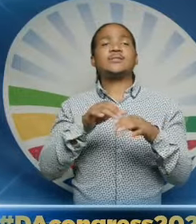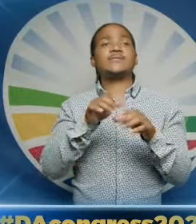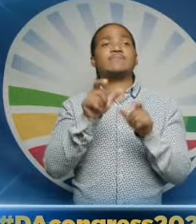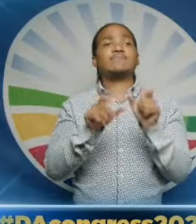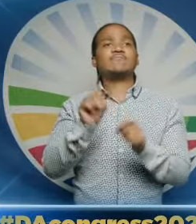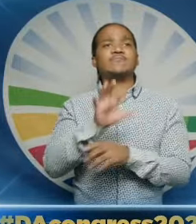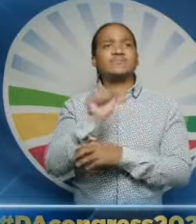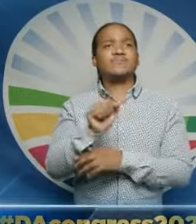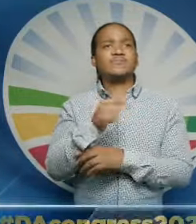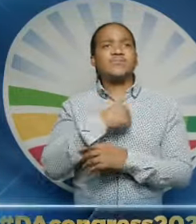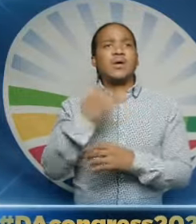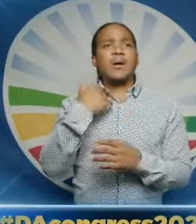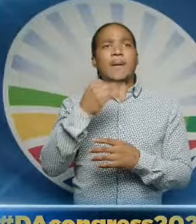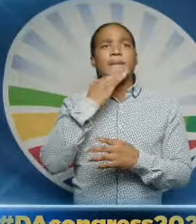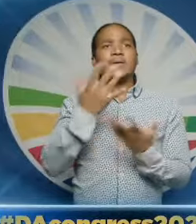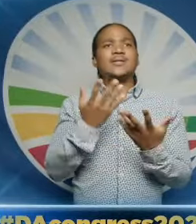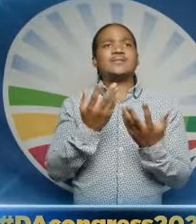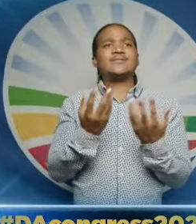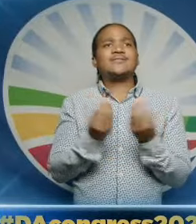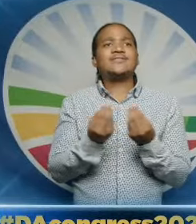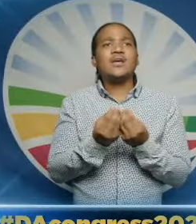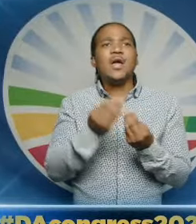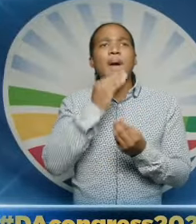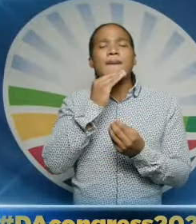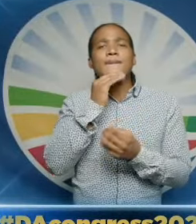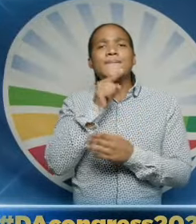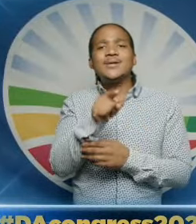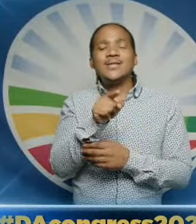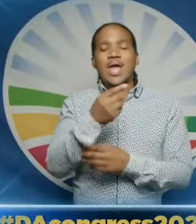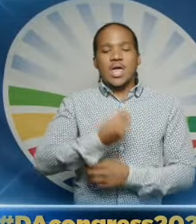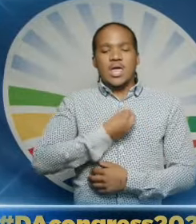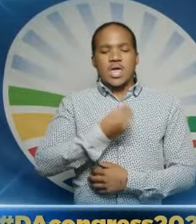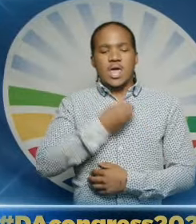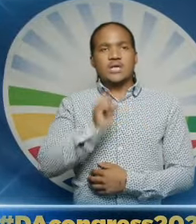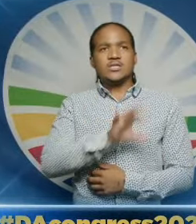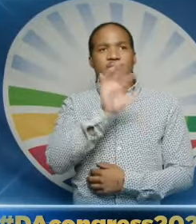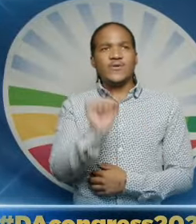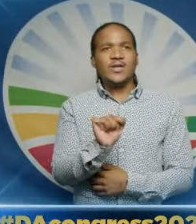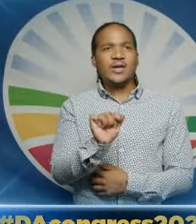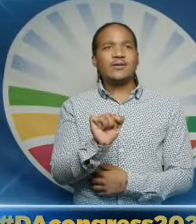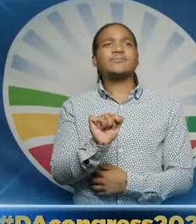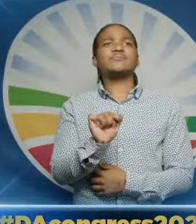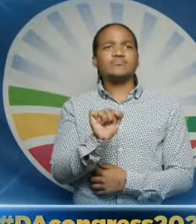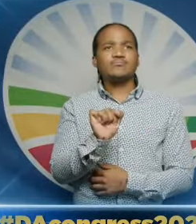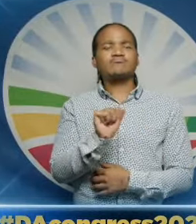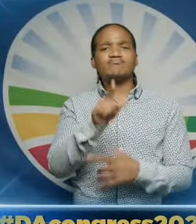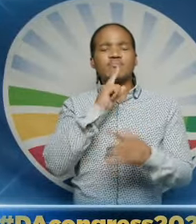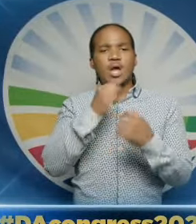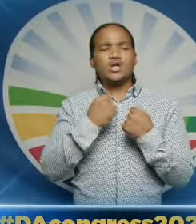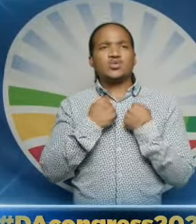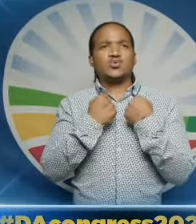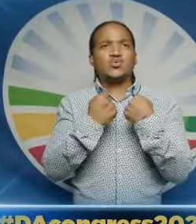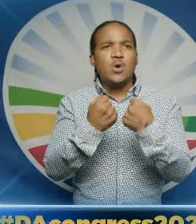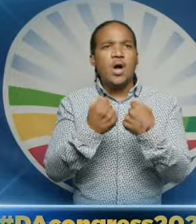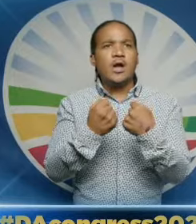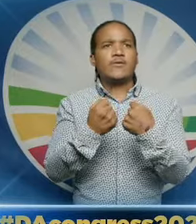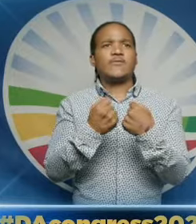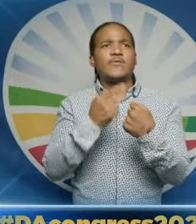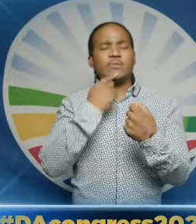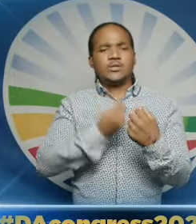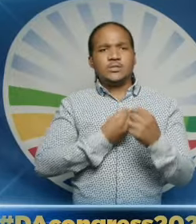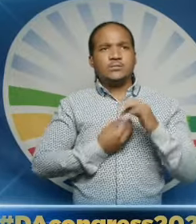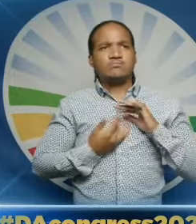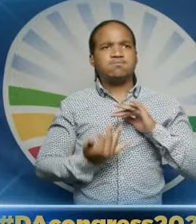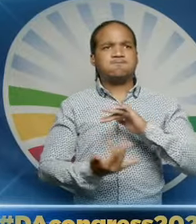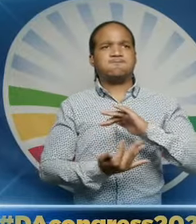just a vehicle. That speech was not me speaking. It was actually young South Africans whose cries have not been heard for a very long time. So